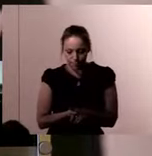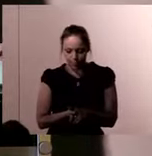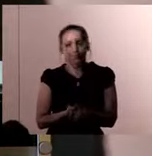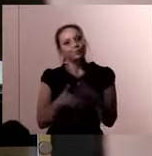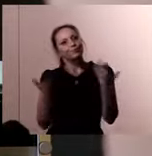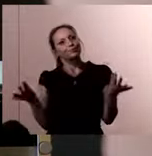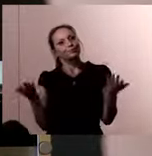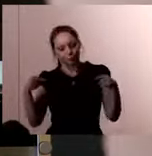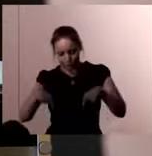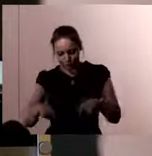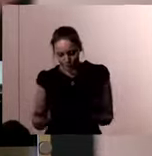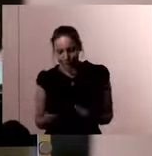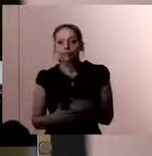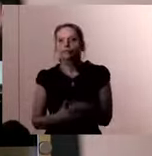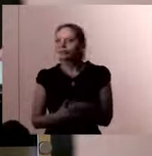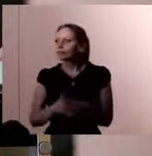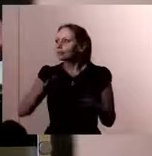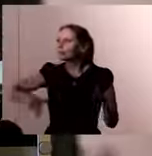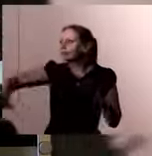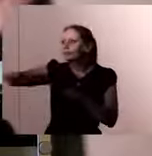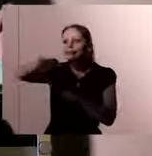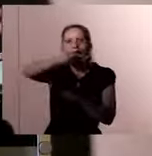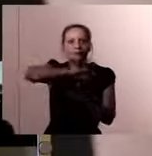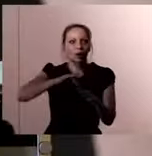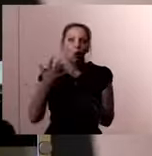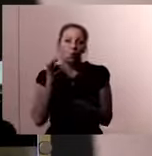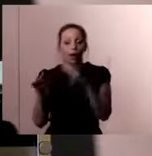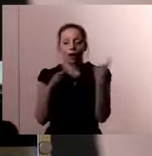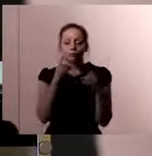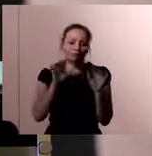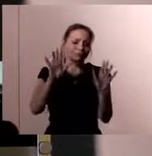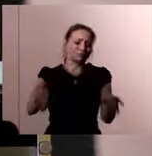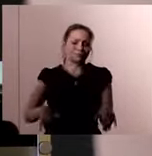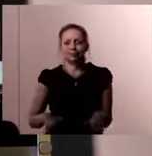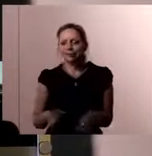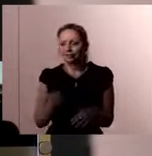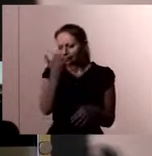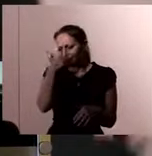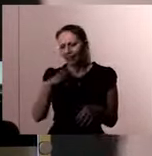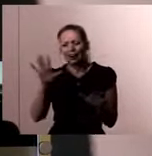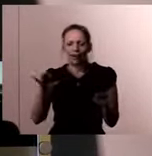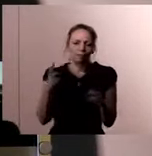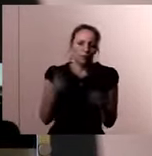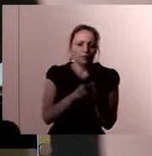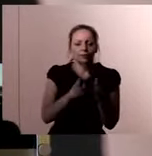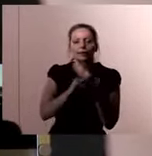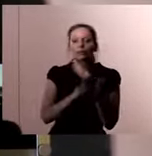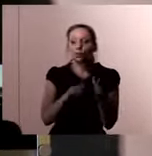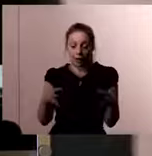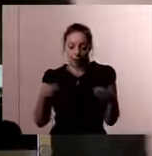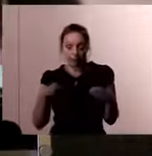So here we are. We are surrounded by white lies. That's okay. Everyone does it. We are surrounded by corporate